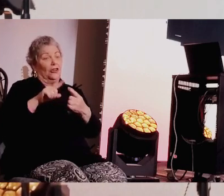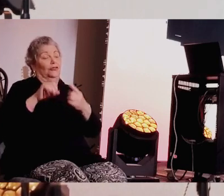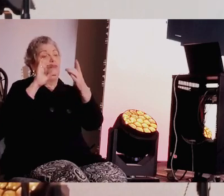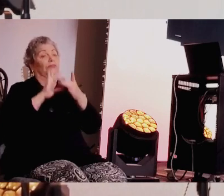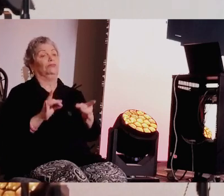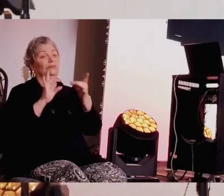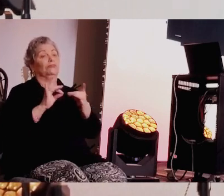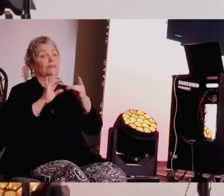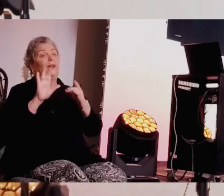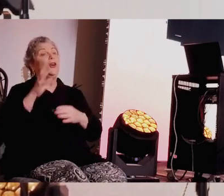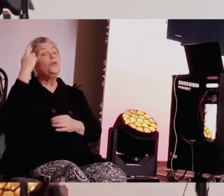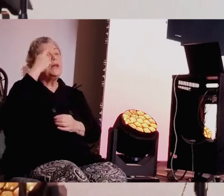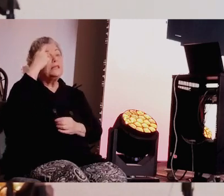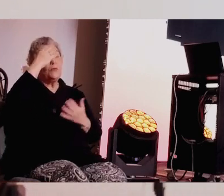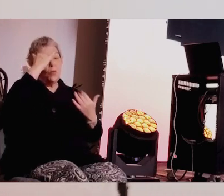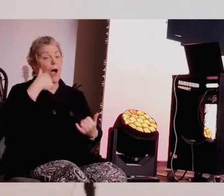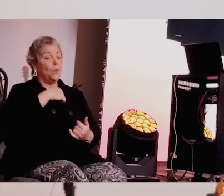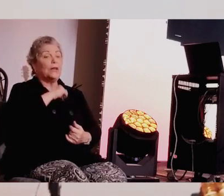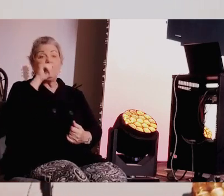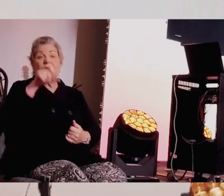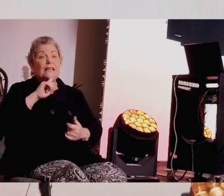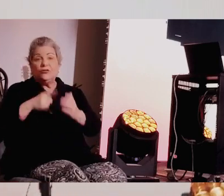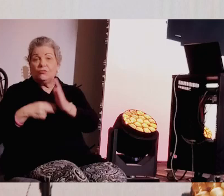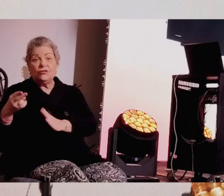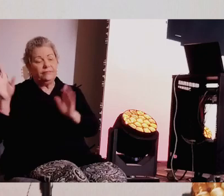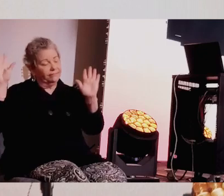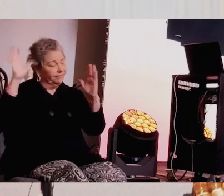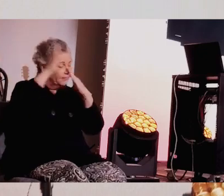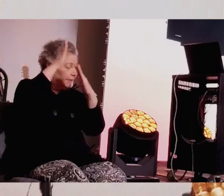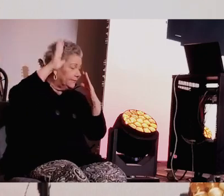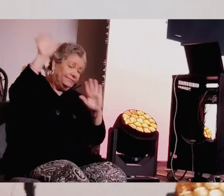their reasons why we don't need the truth, time out.